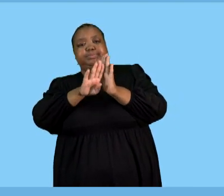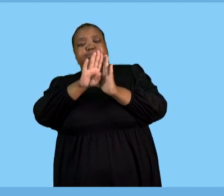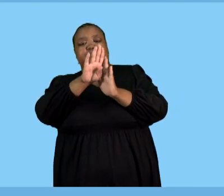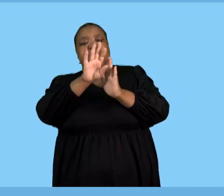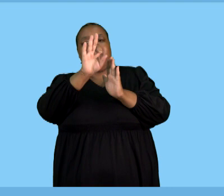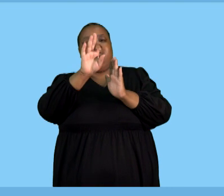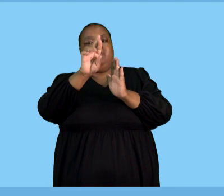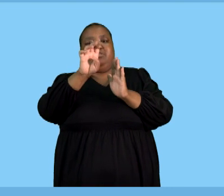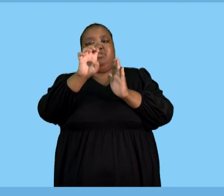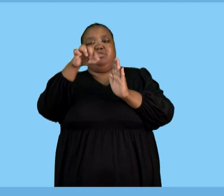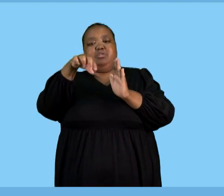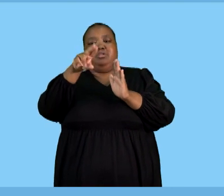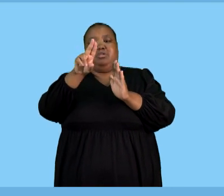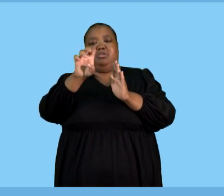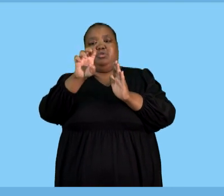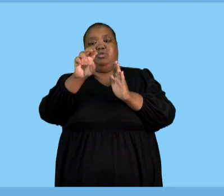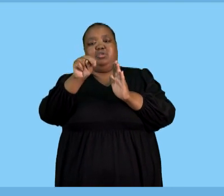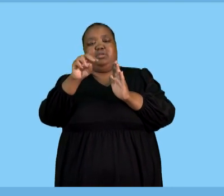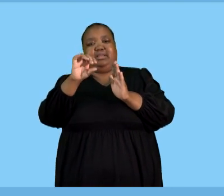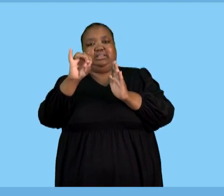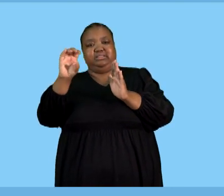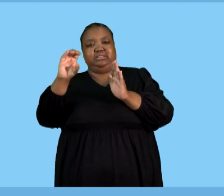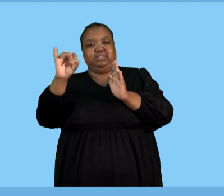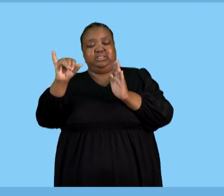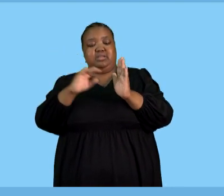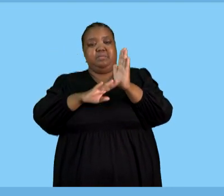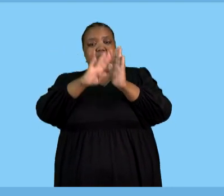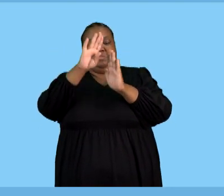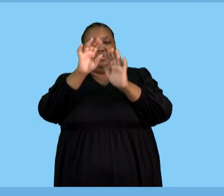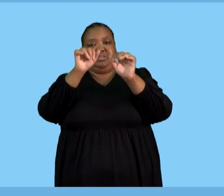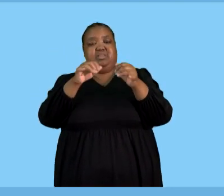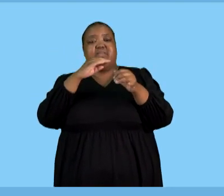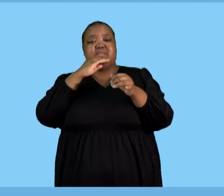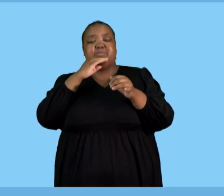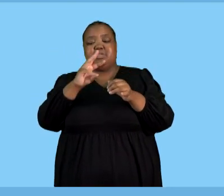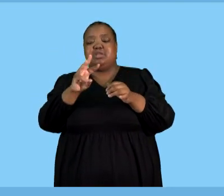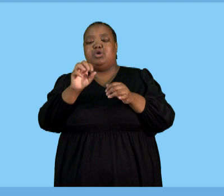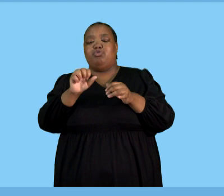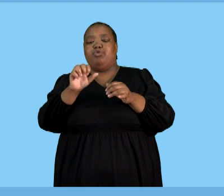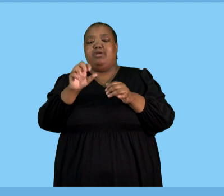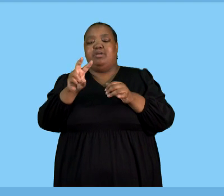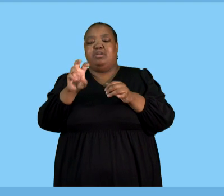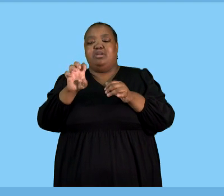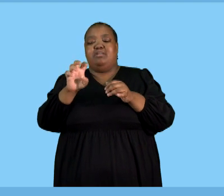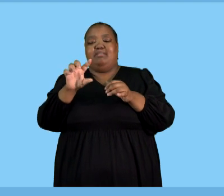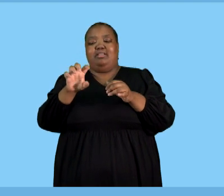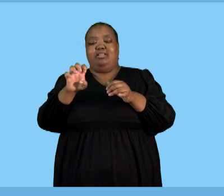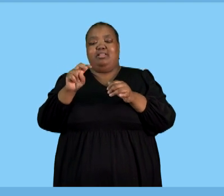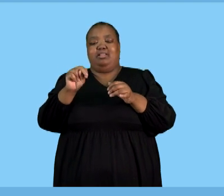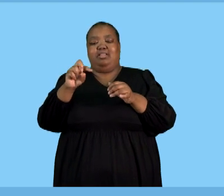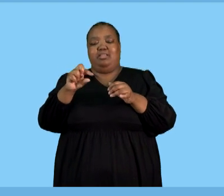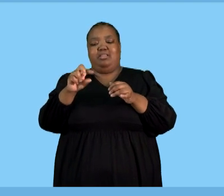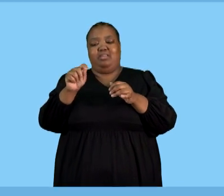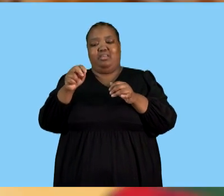you are increasing in terms of frequency, that means the wavelength of these colors, it is going to be